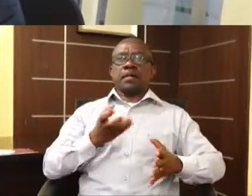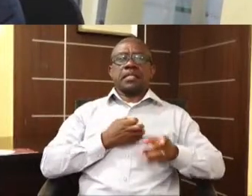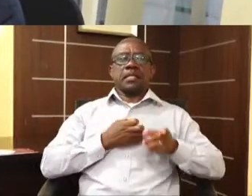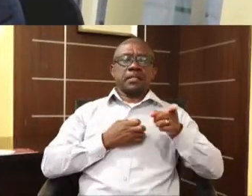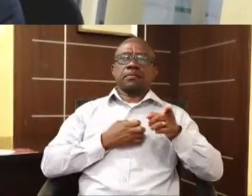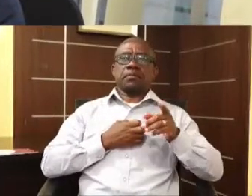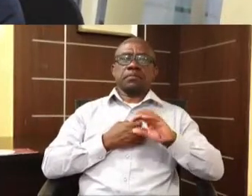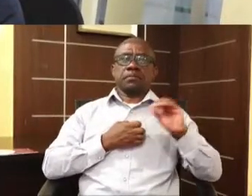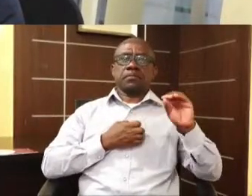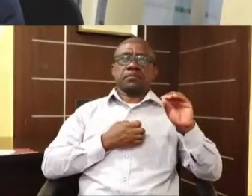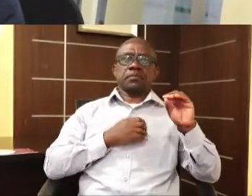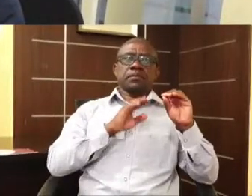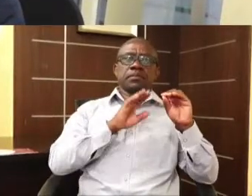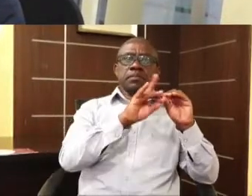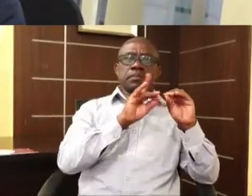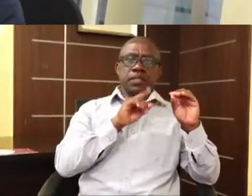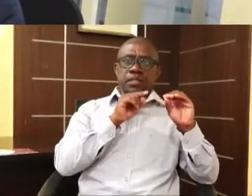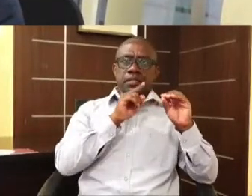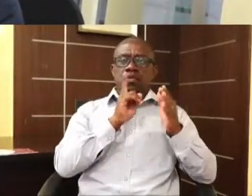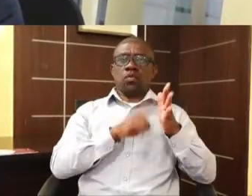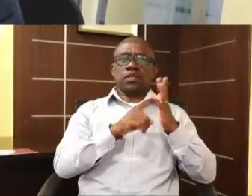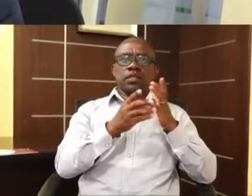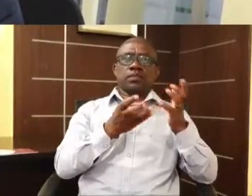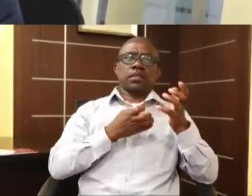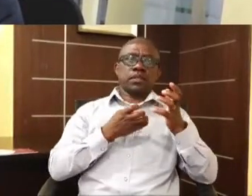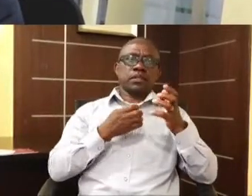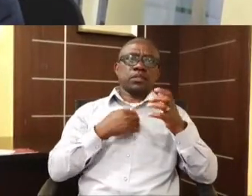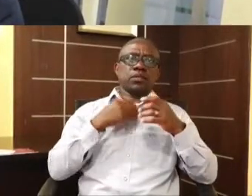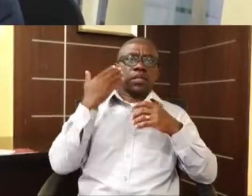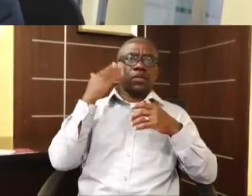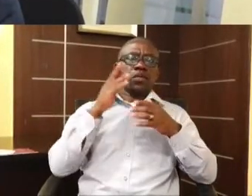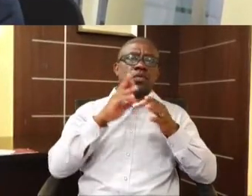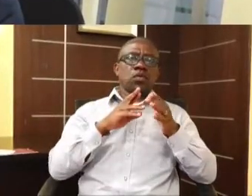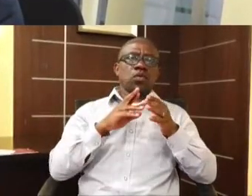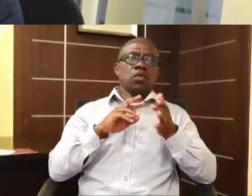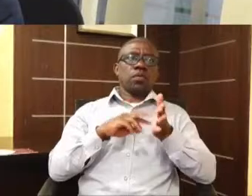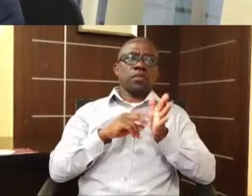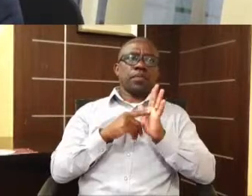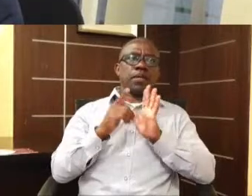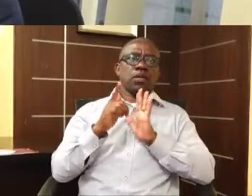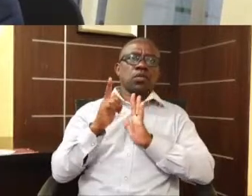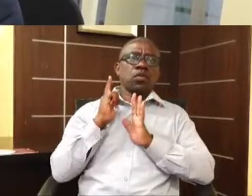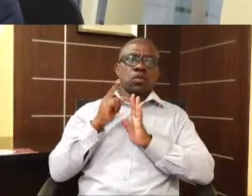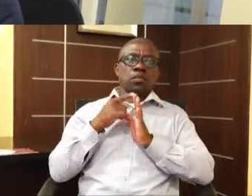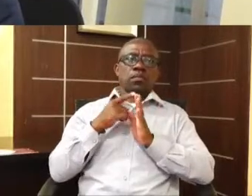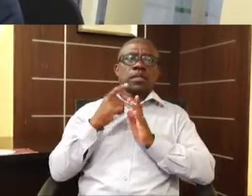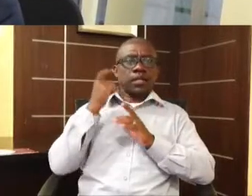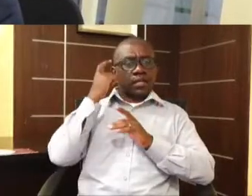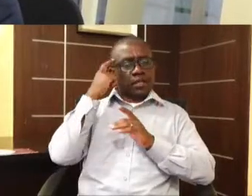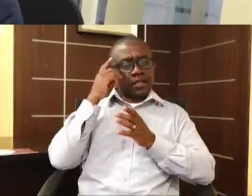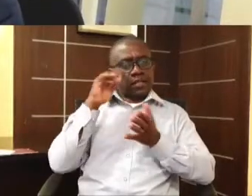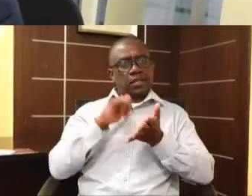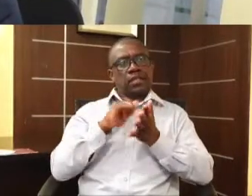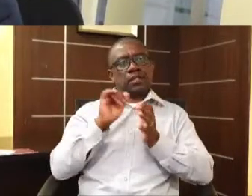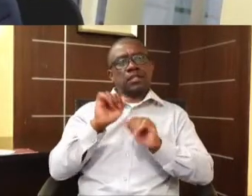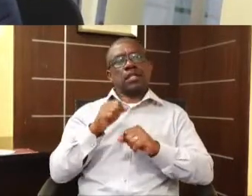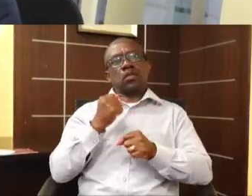it. I'm not sure that needs regulation, but I think that might work for